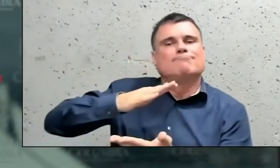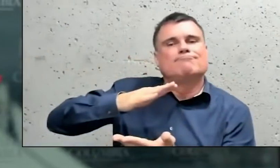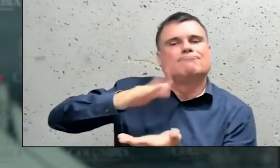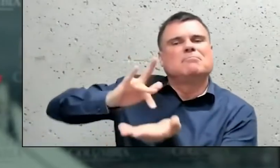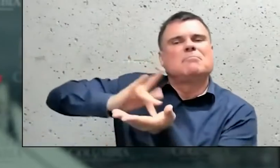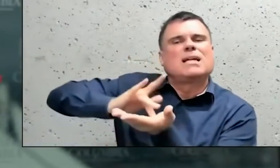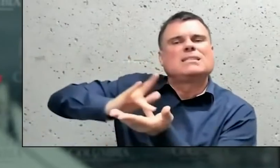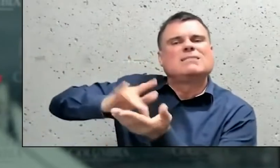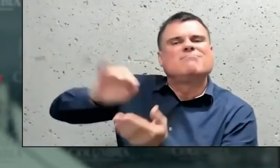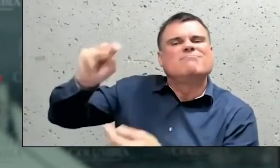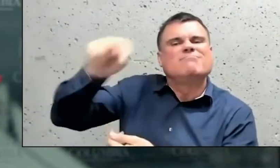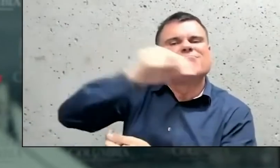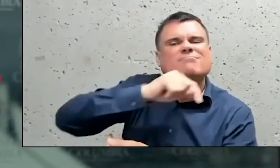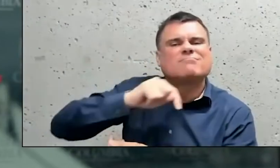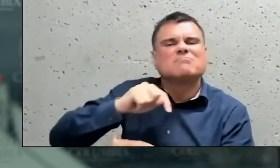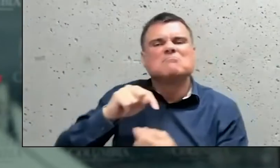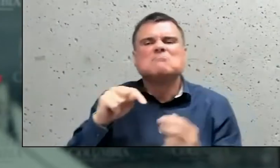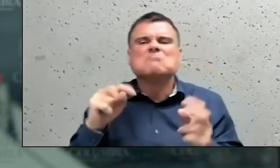of